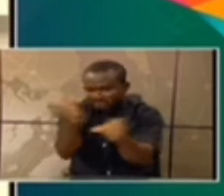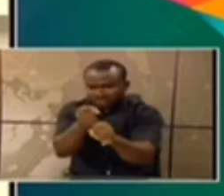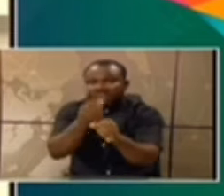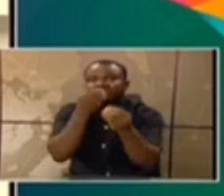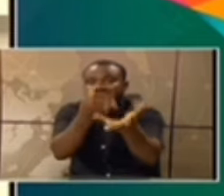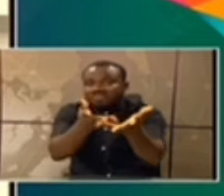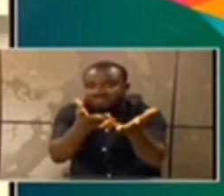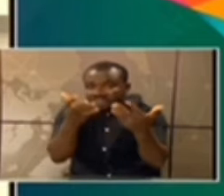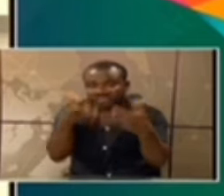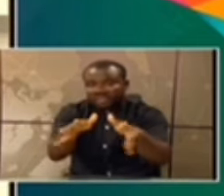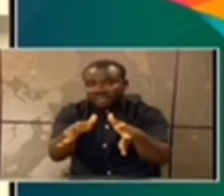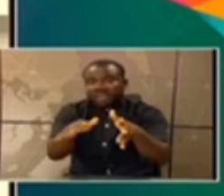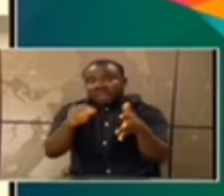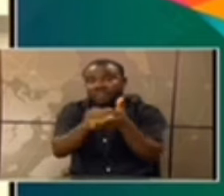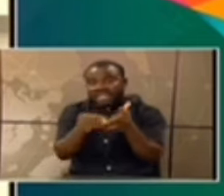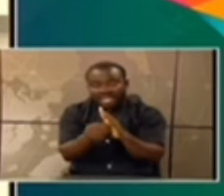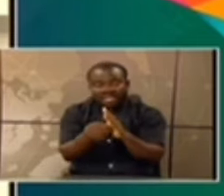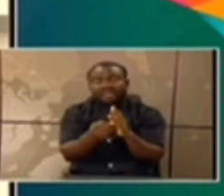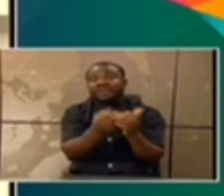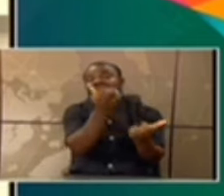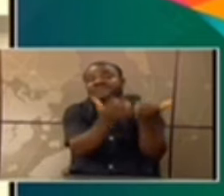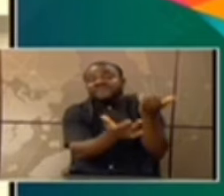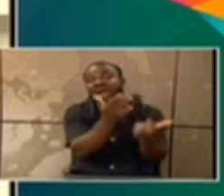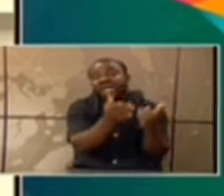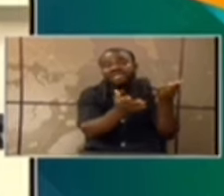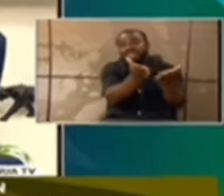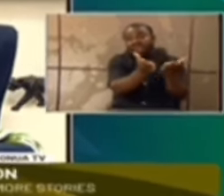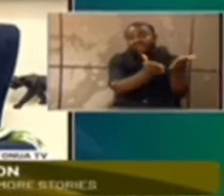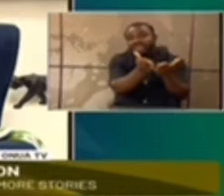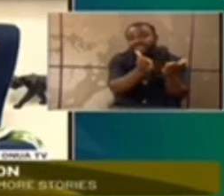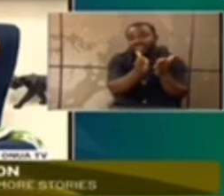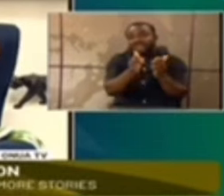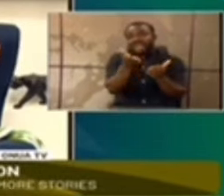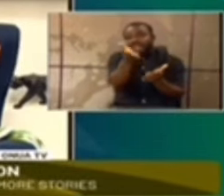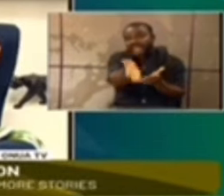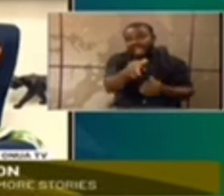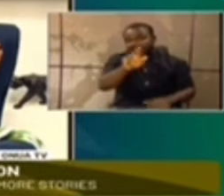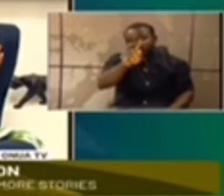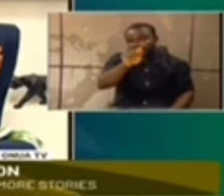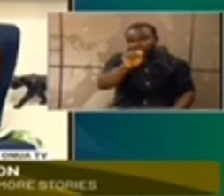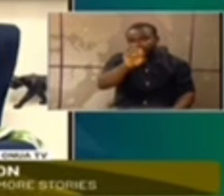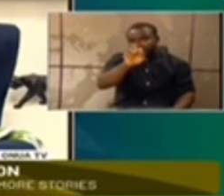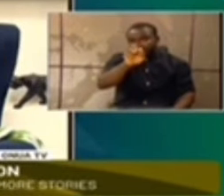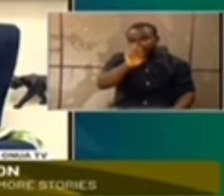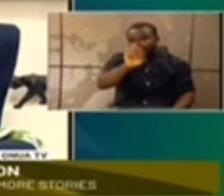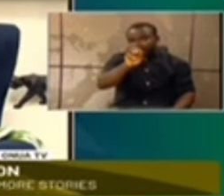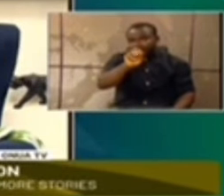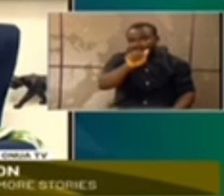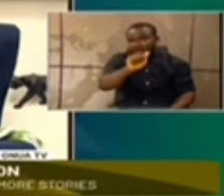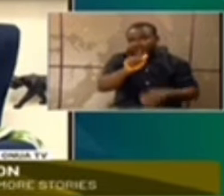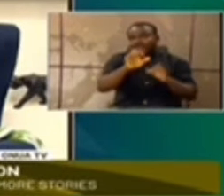are. It's a fire service for what time I call. Duty ni na anu biya wa anu pe wa ha ye be eh ye ya iwe yi ni ya iwe